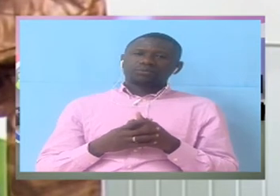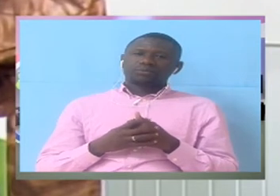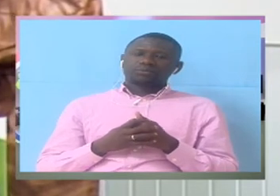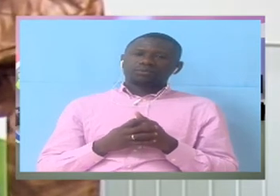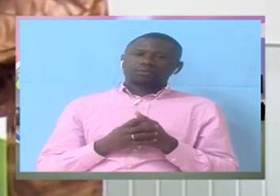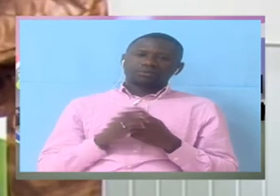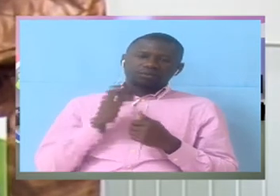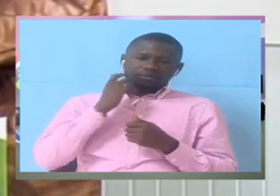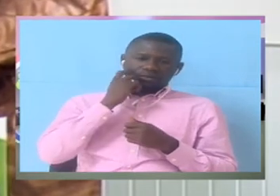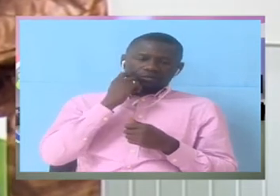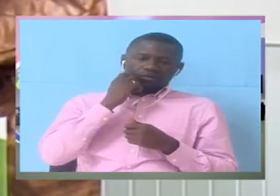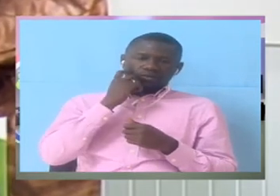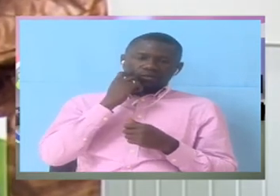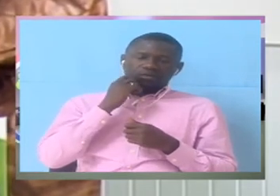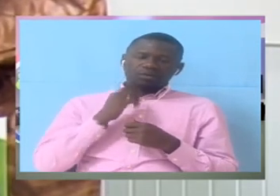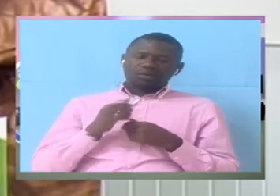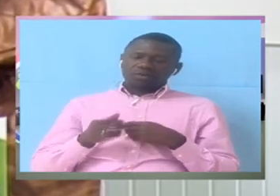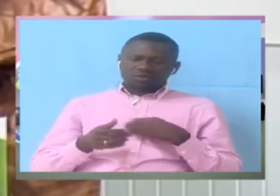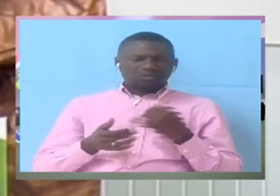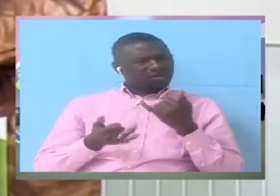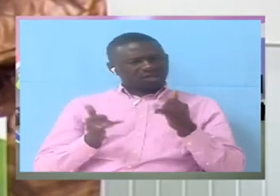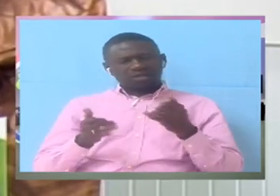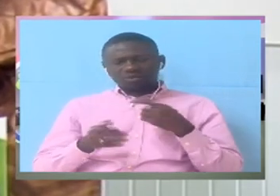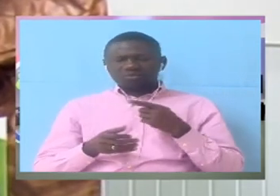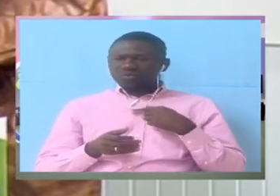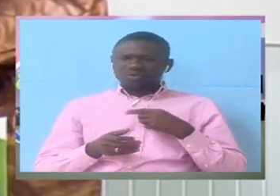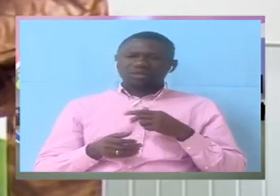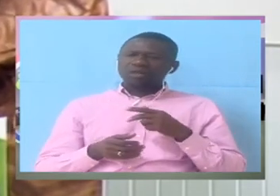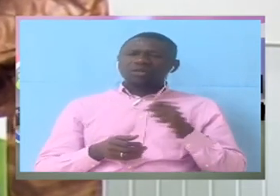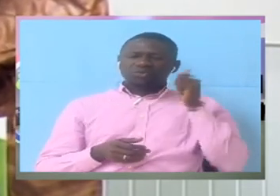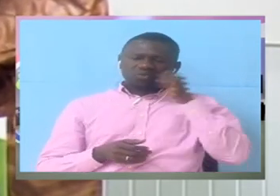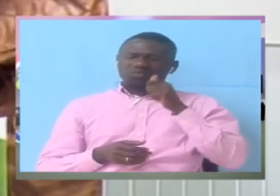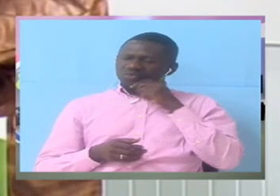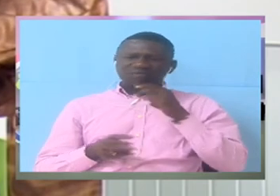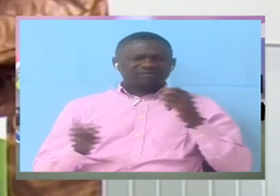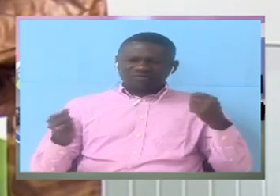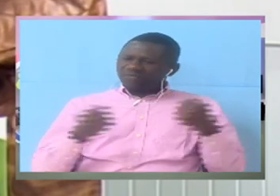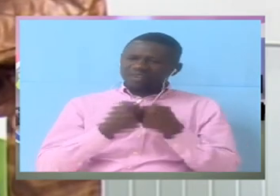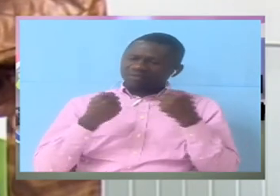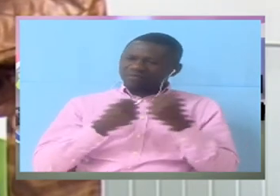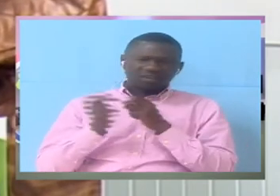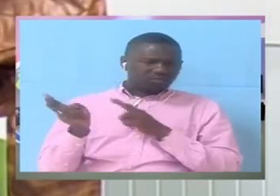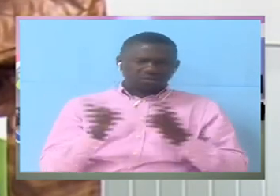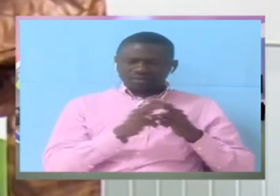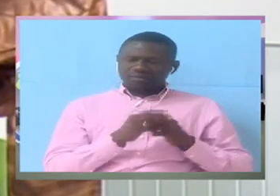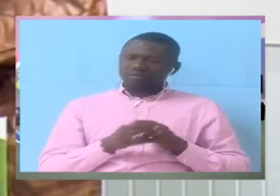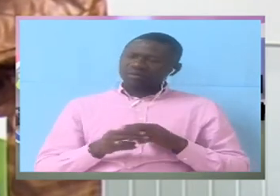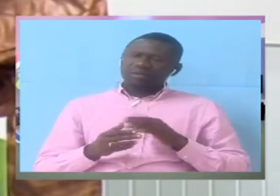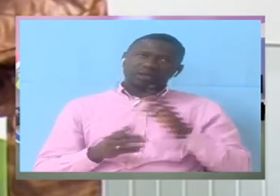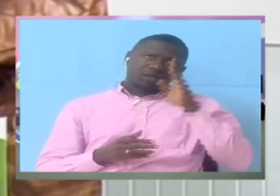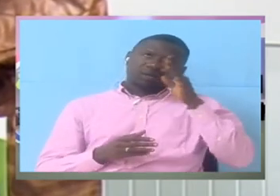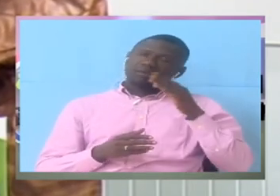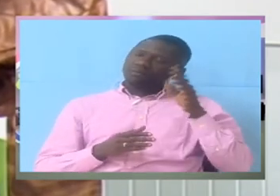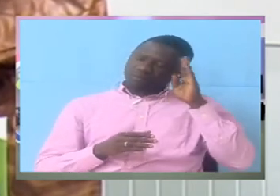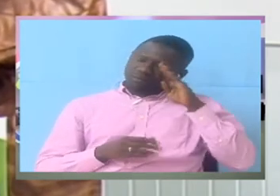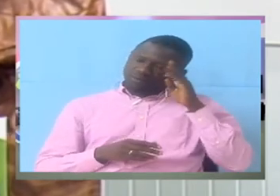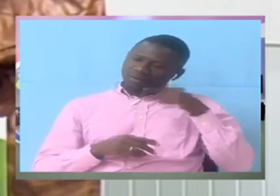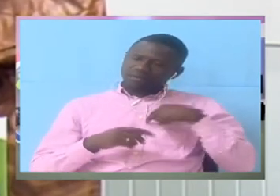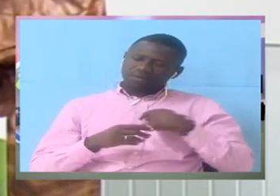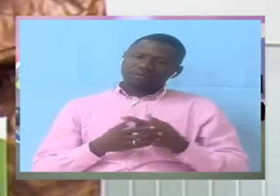It's just like council. We were used to fighting. May Allah forgive us.